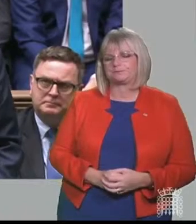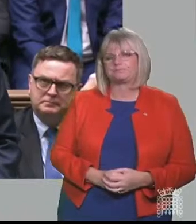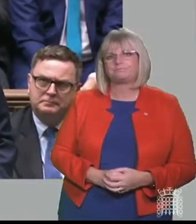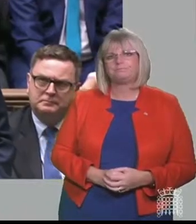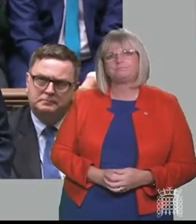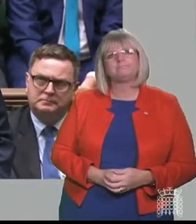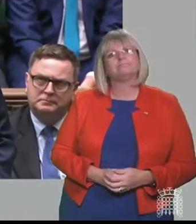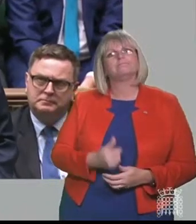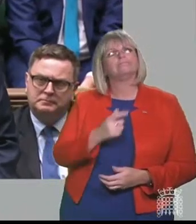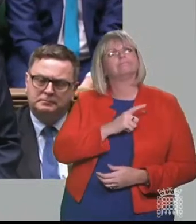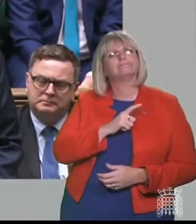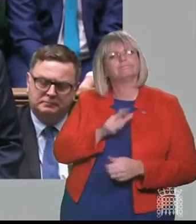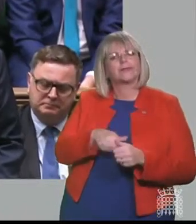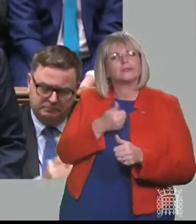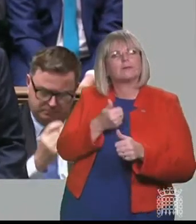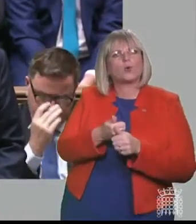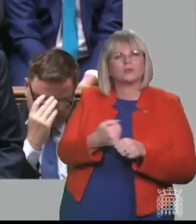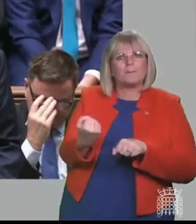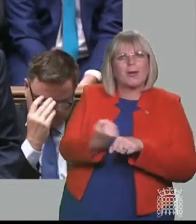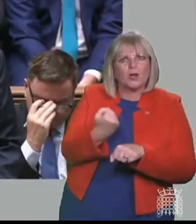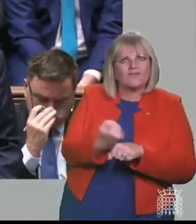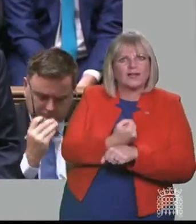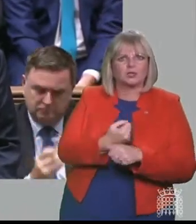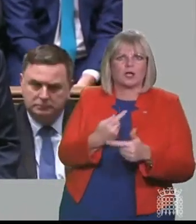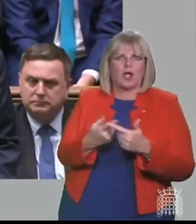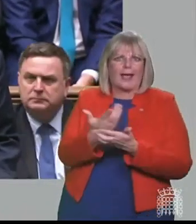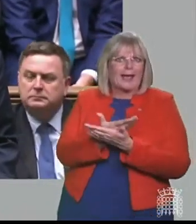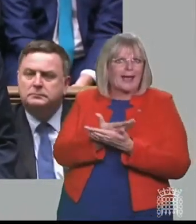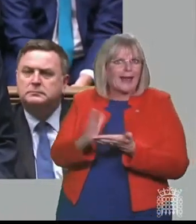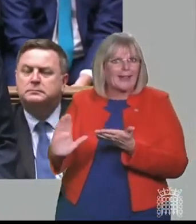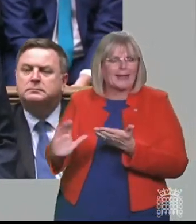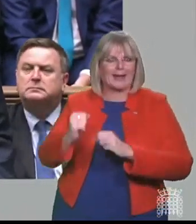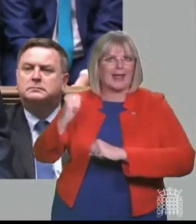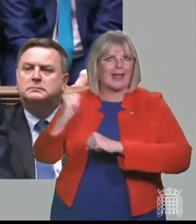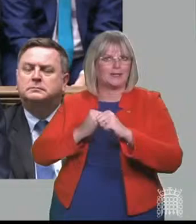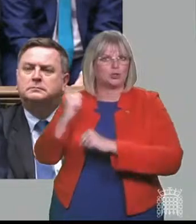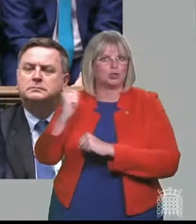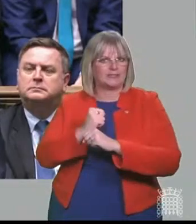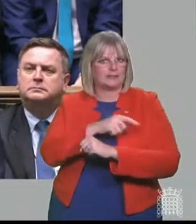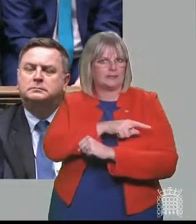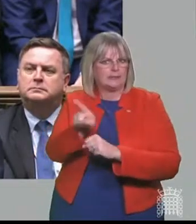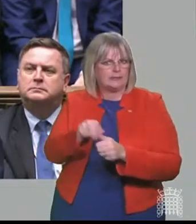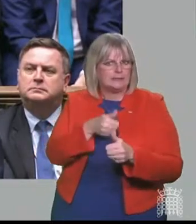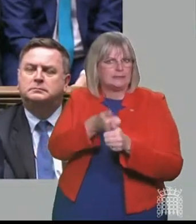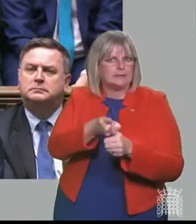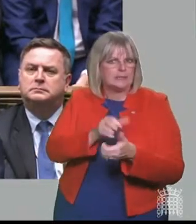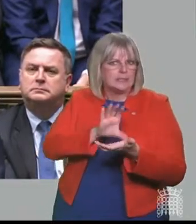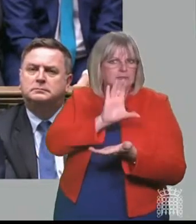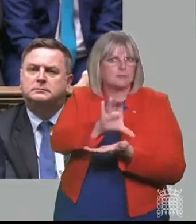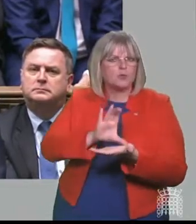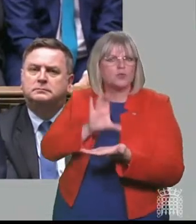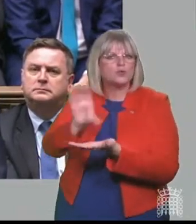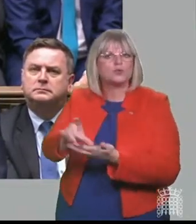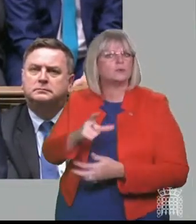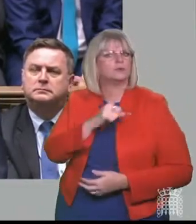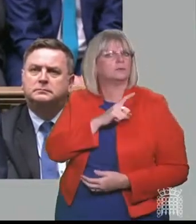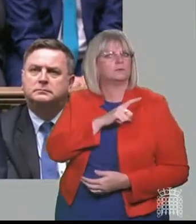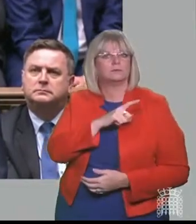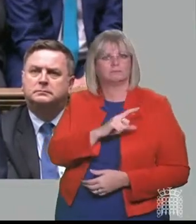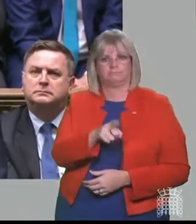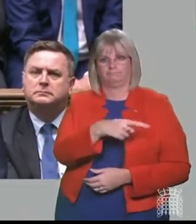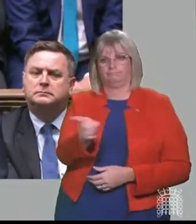support our manufacturing and clean energy sectors is they help to level up growth across the United